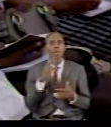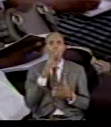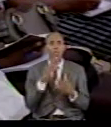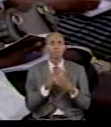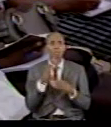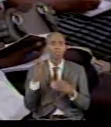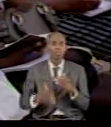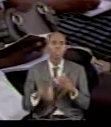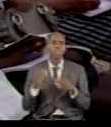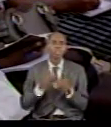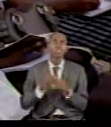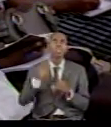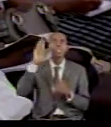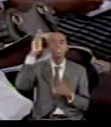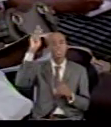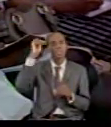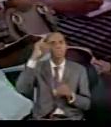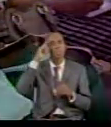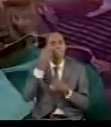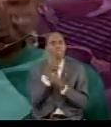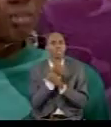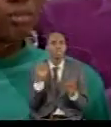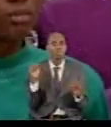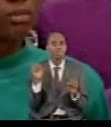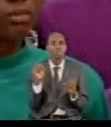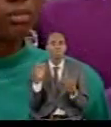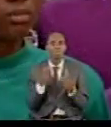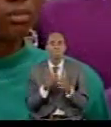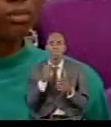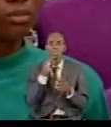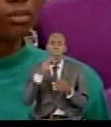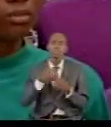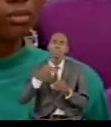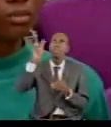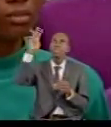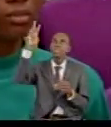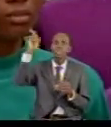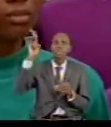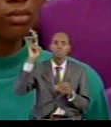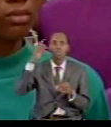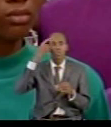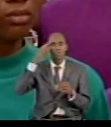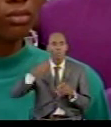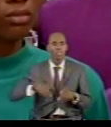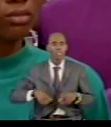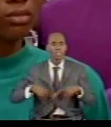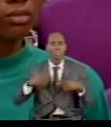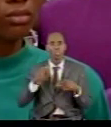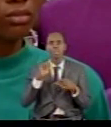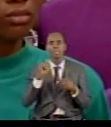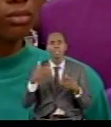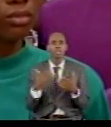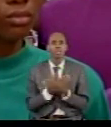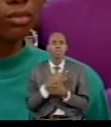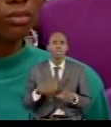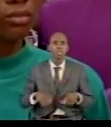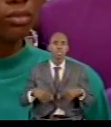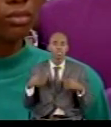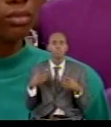him. For salvation, it's in him. For living a new life, it's in